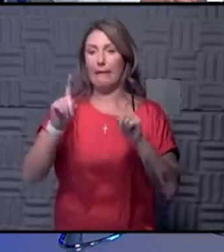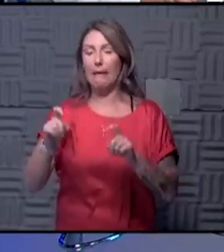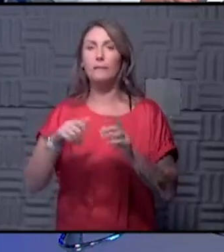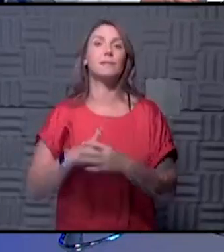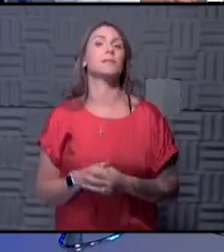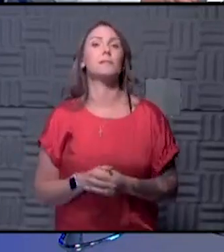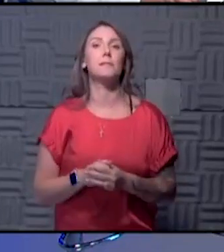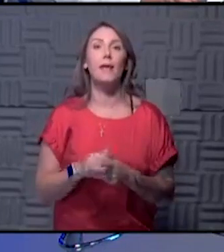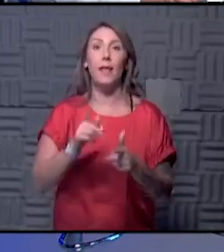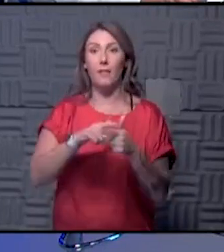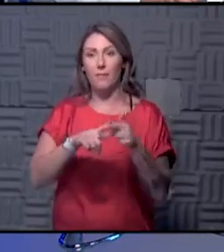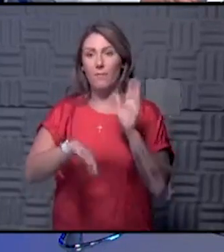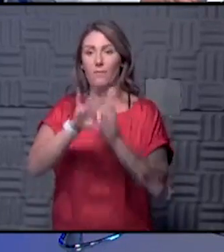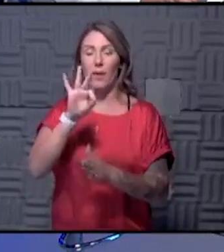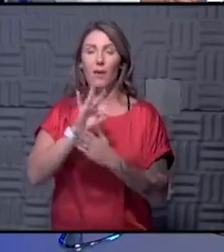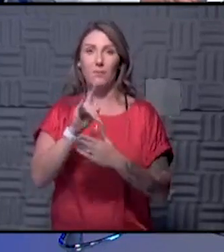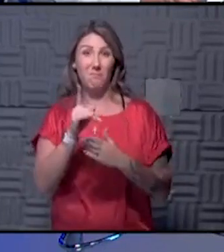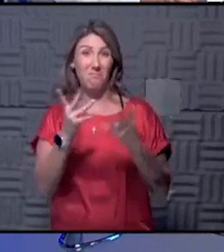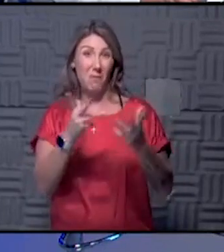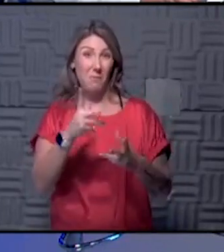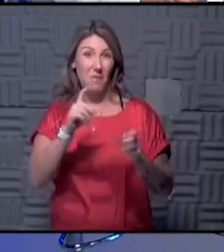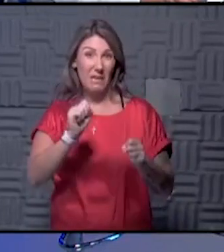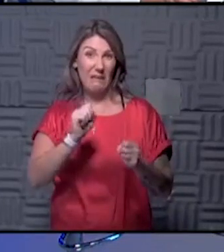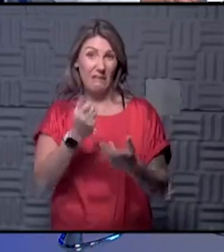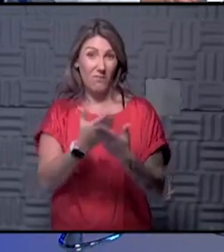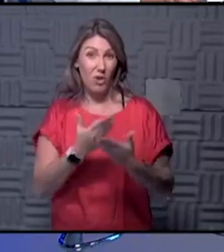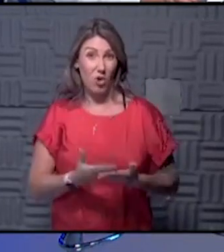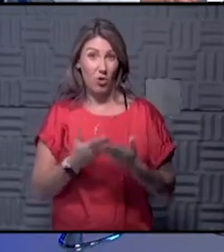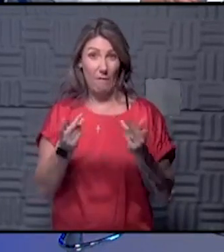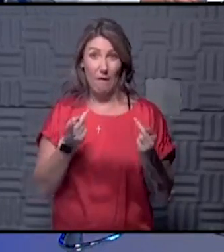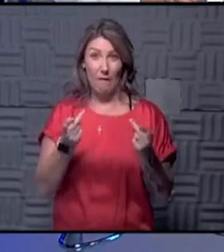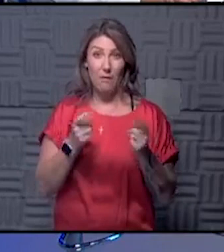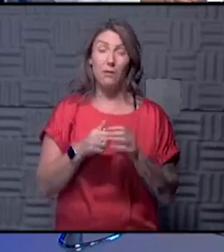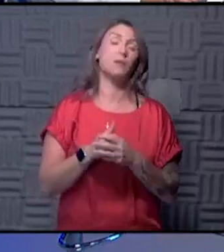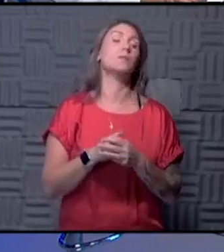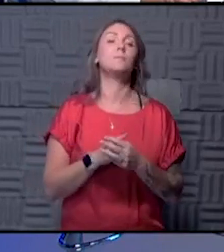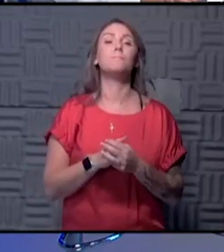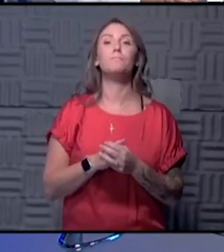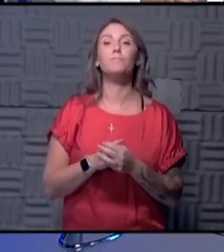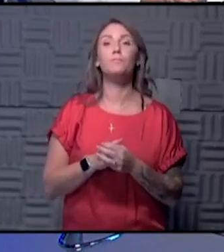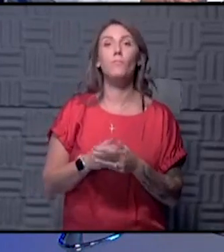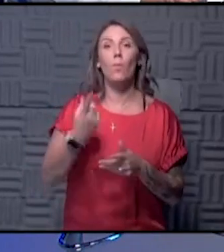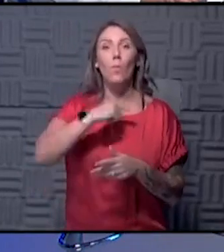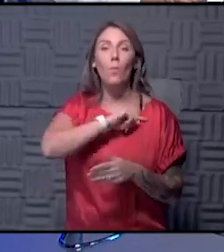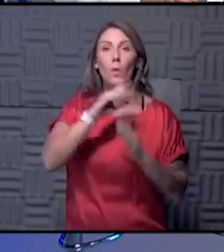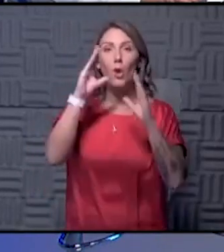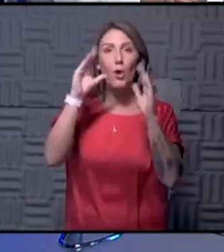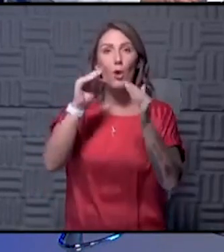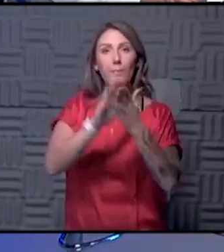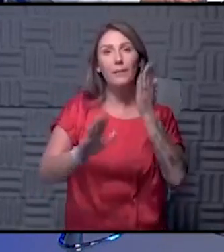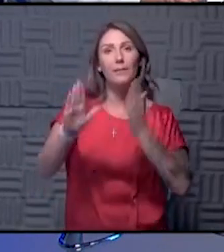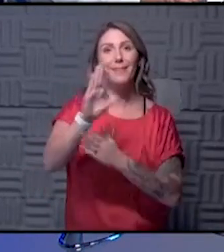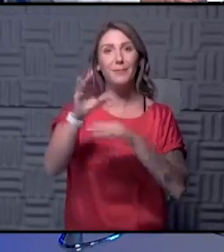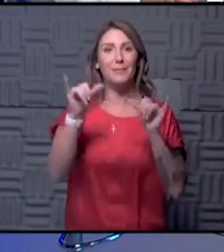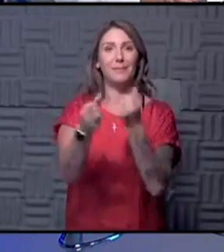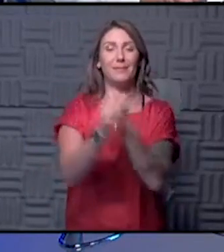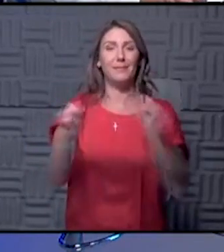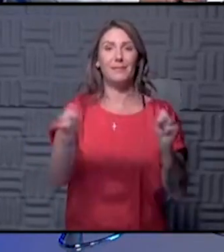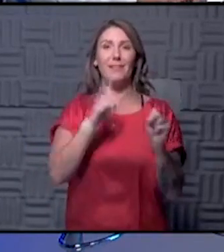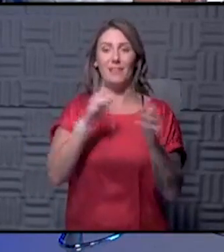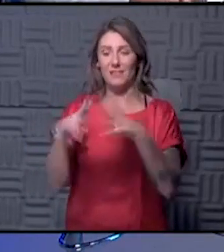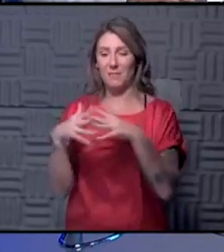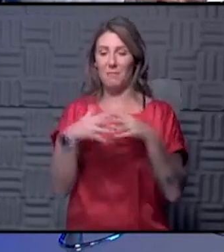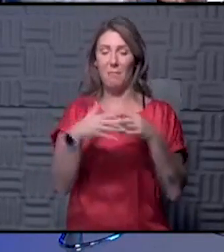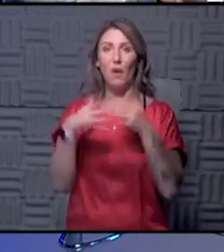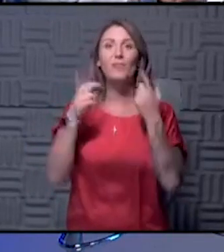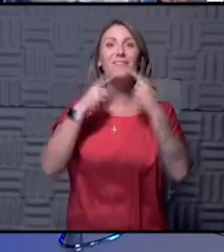Hawkeye. That's what I know. That's what I call the story's been. Right. So, yeah, good. Well, we were hoping the campus stays safe. I think it's an American